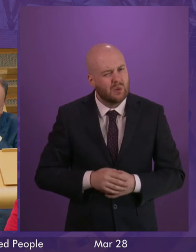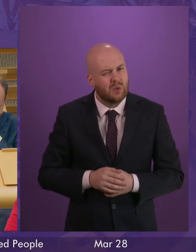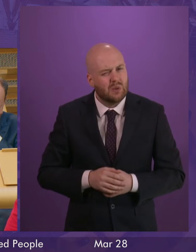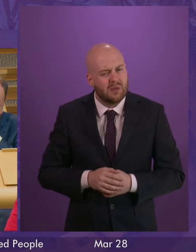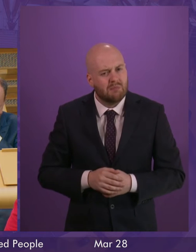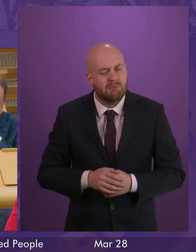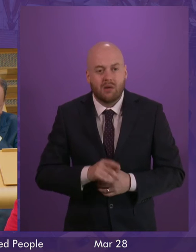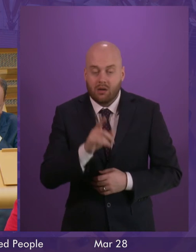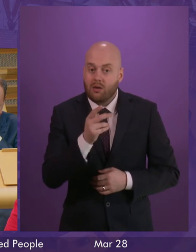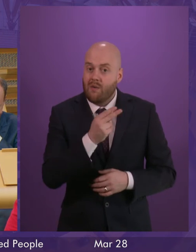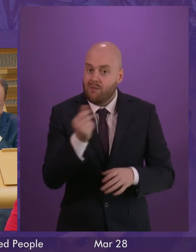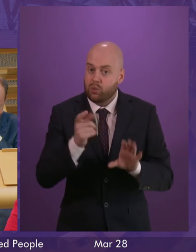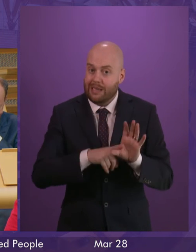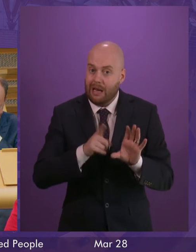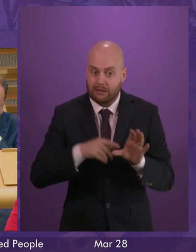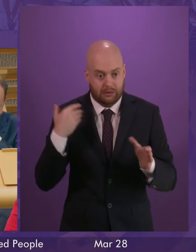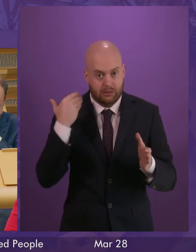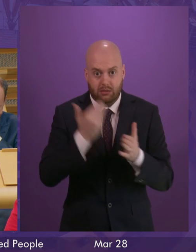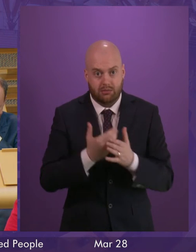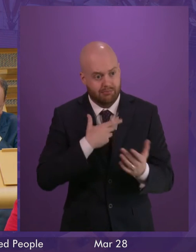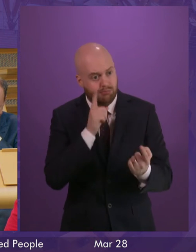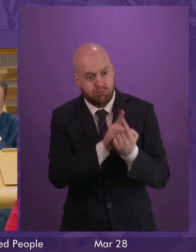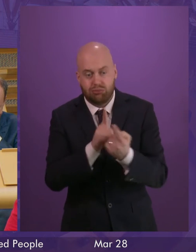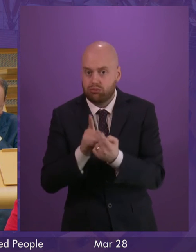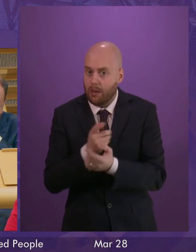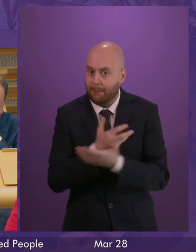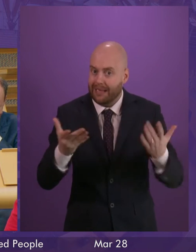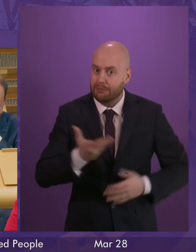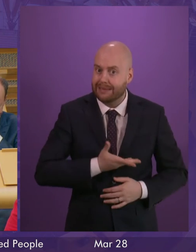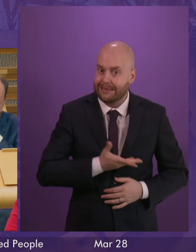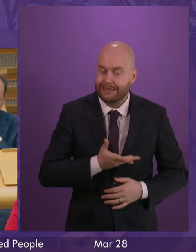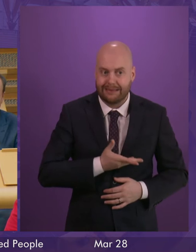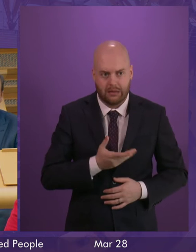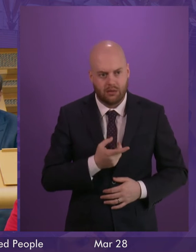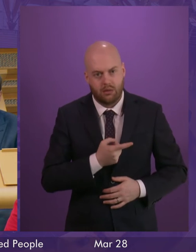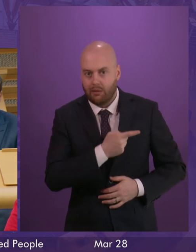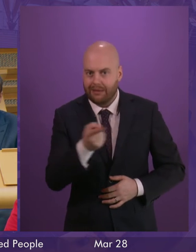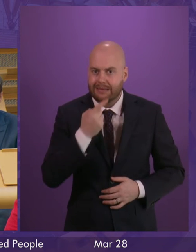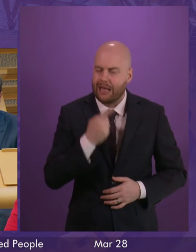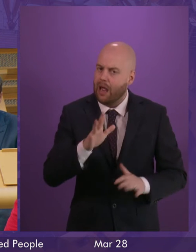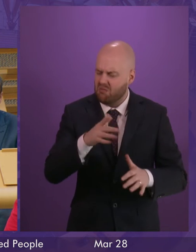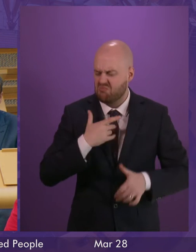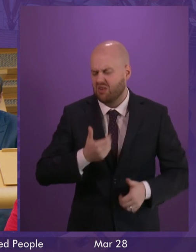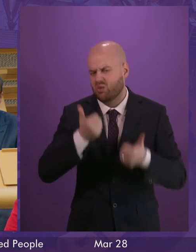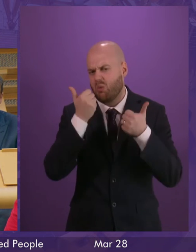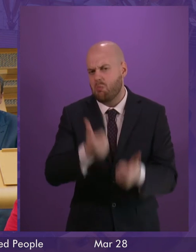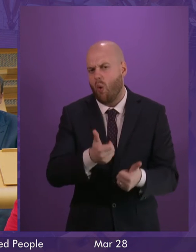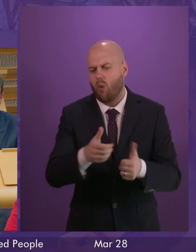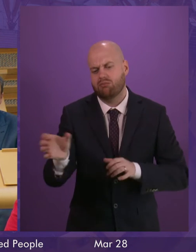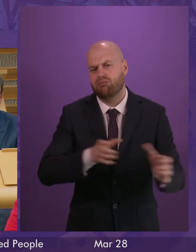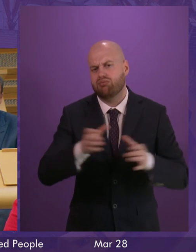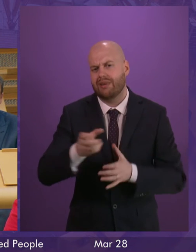couple of years I've met with many business communities. I've found an overwhelming support for the recruitment of disabled people.